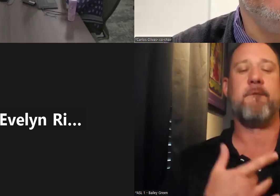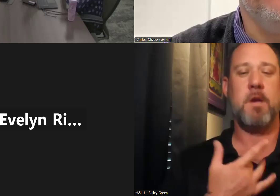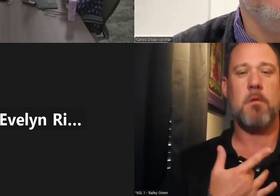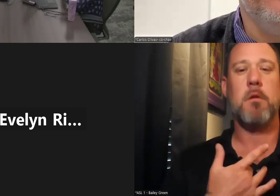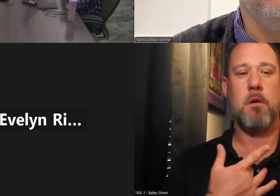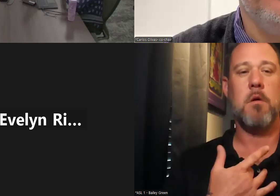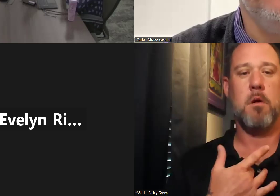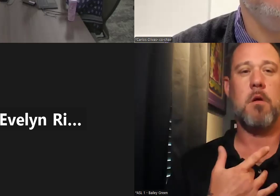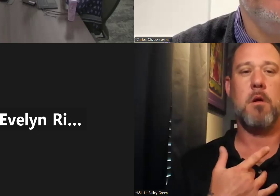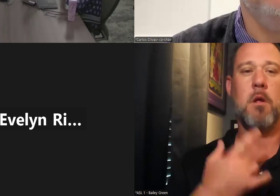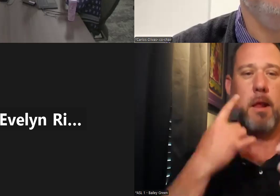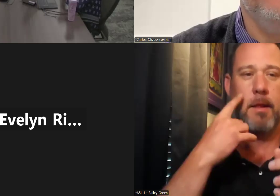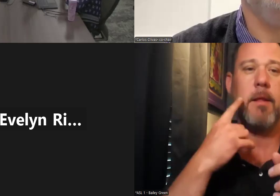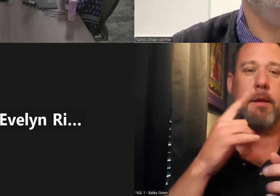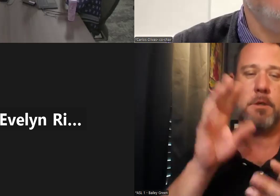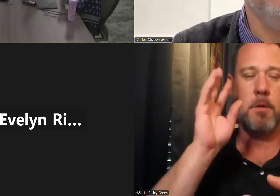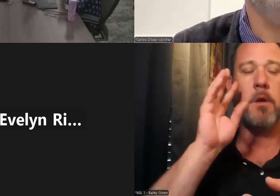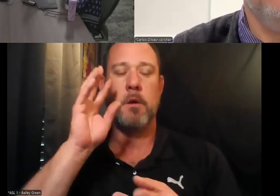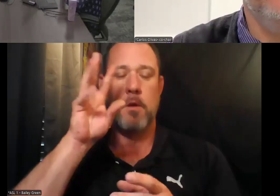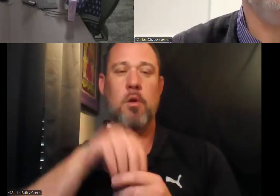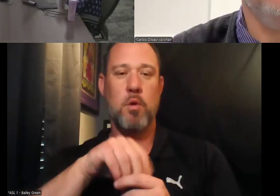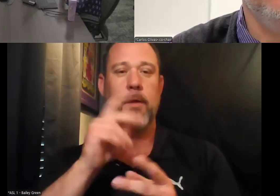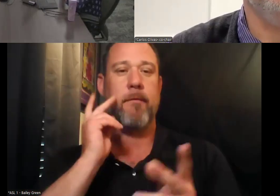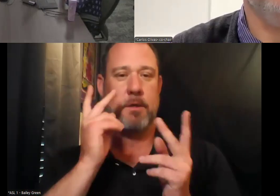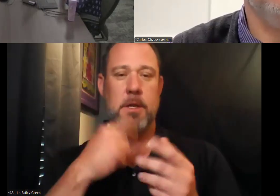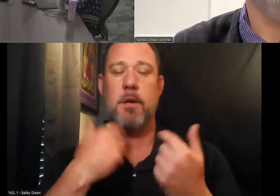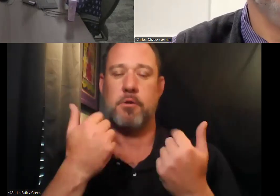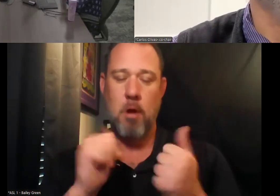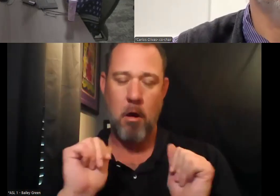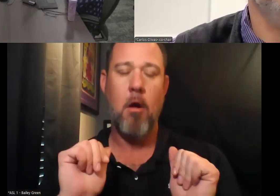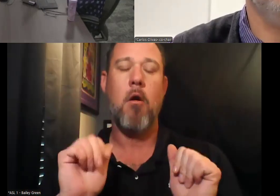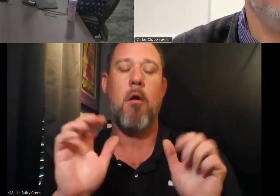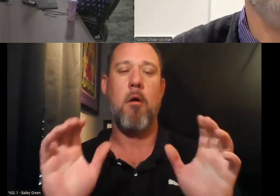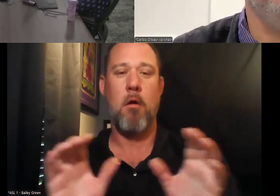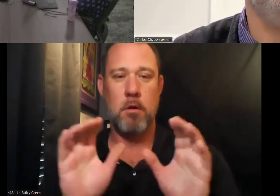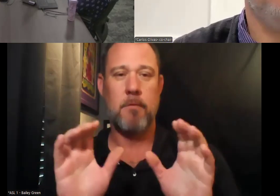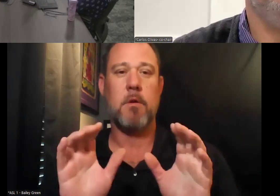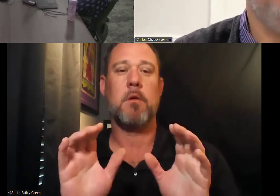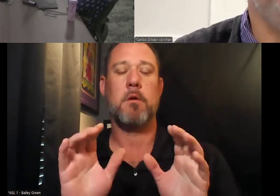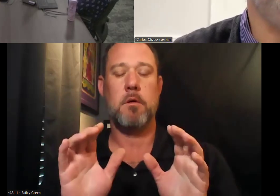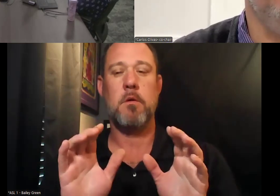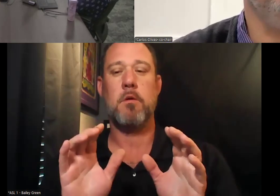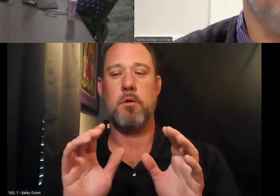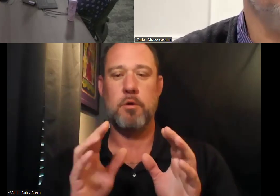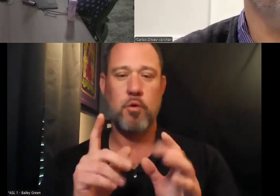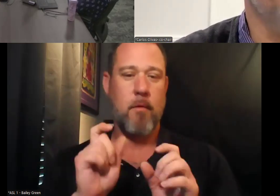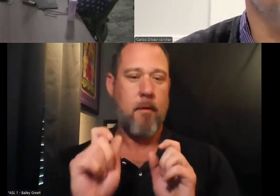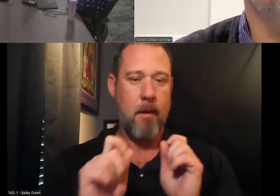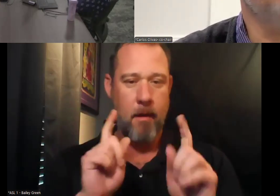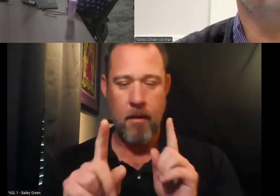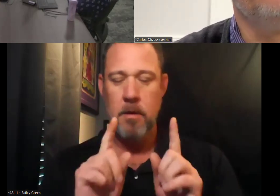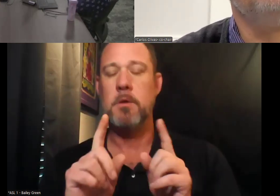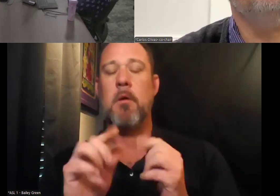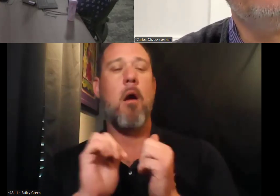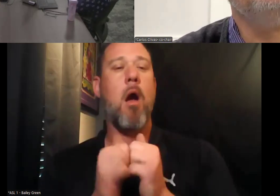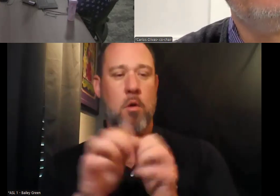that needs to be part of visits. I know I try very actively, in my memory care, to ask the caregivers, how are